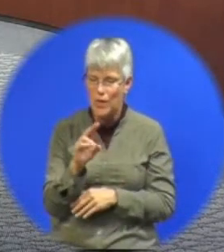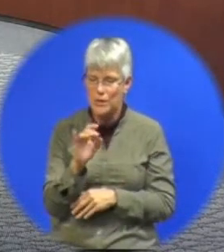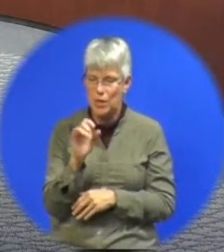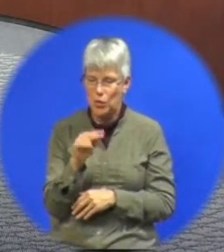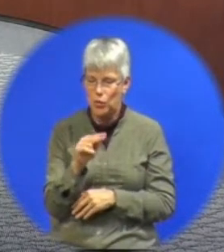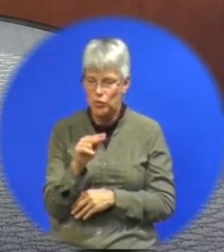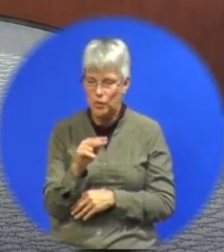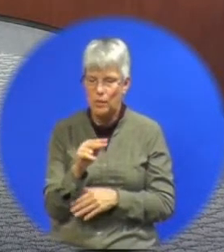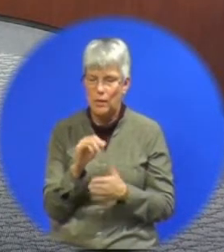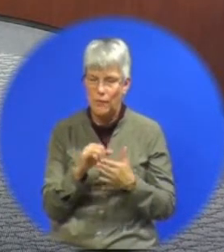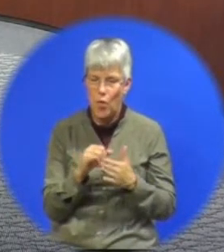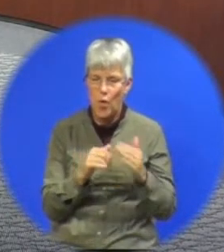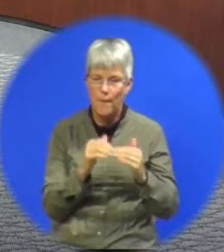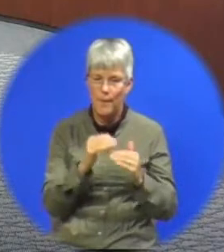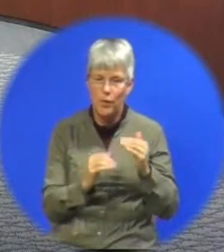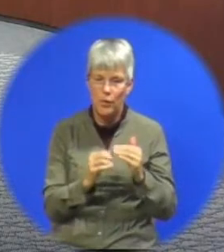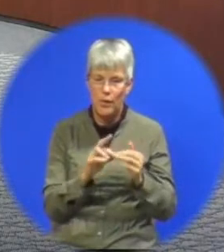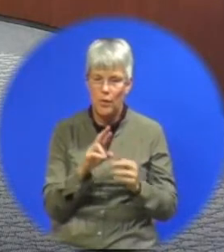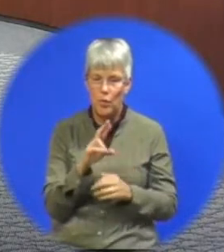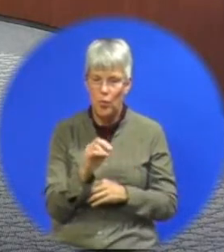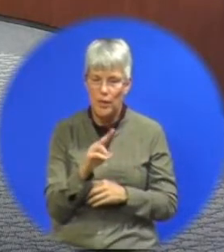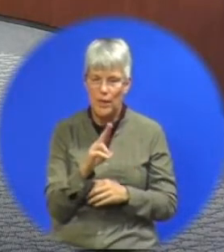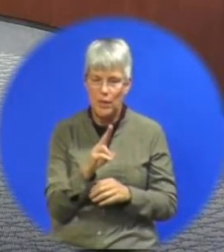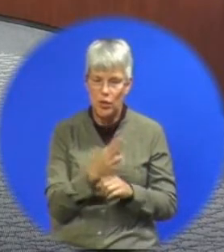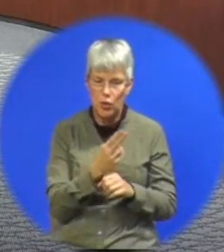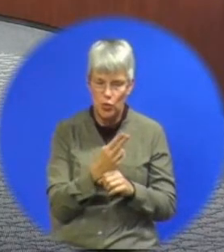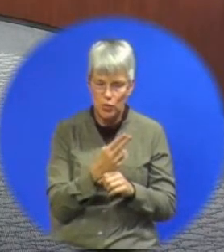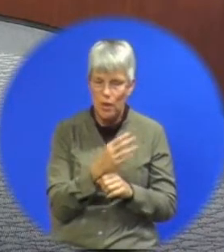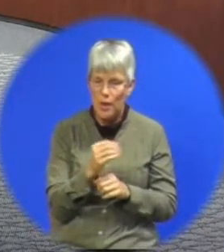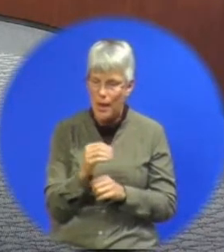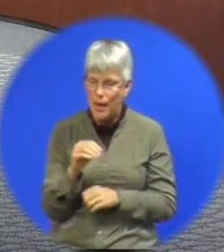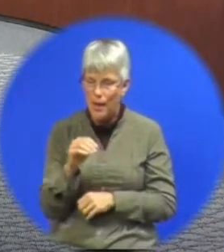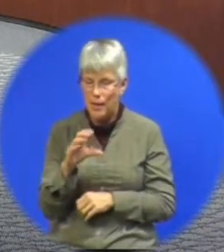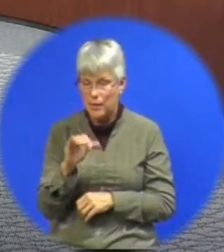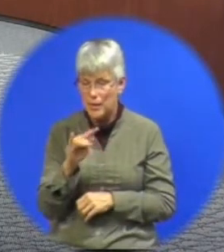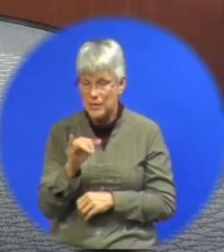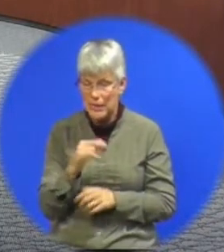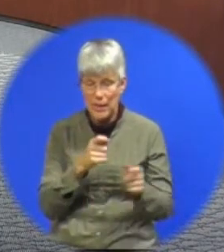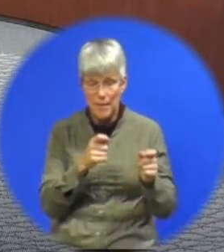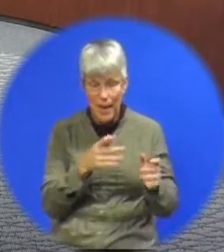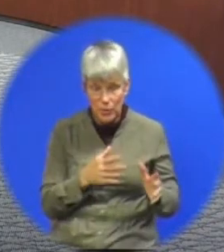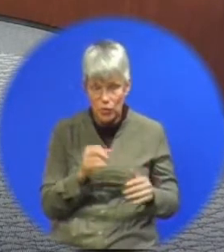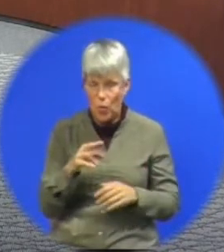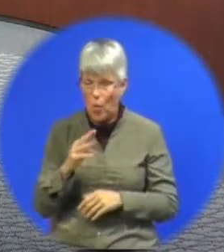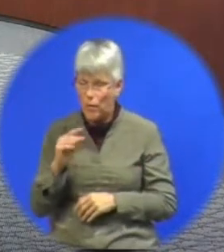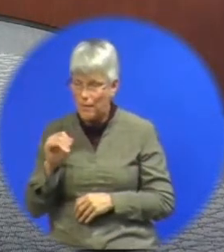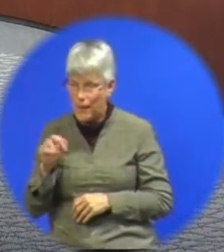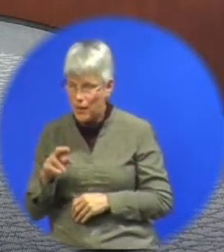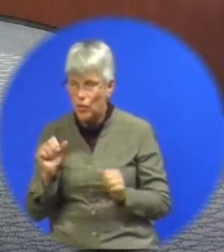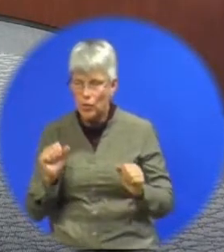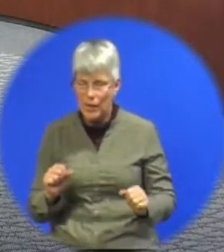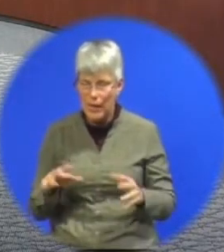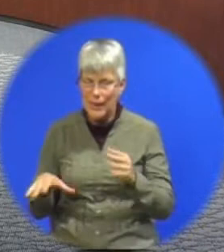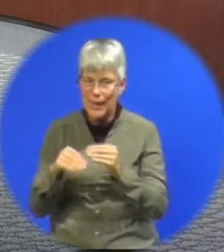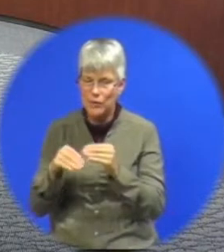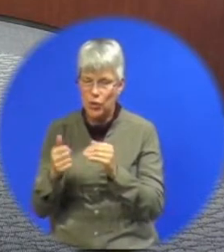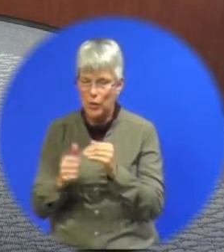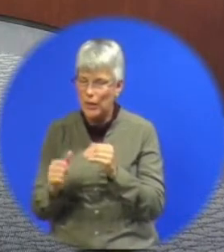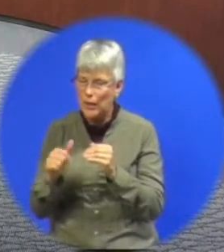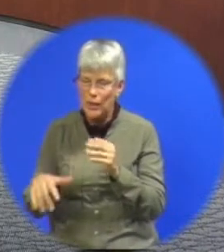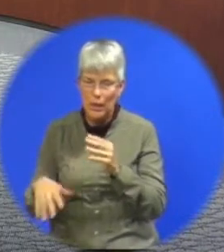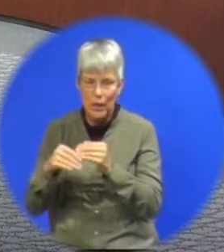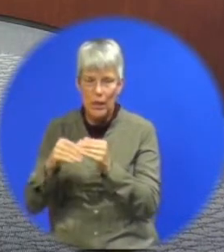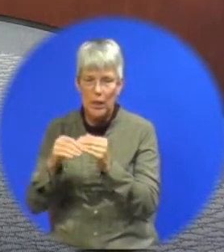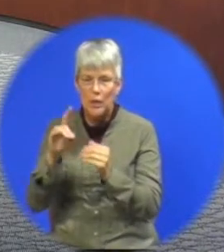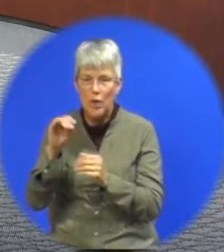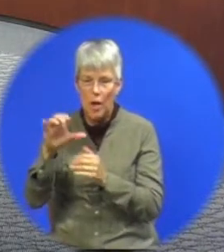and to authorize the mayor and/or city manager to execute any other related documents as necessary. I have a motion. To have a